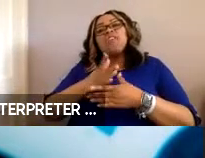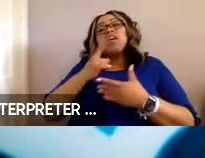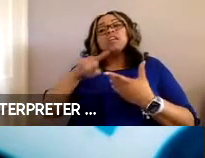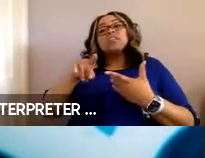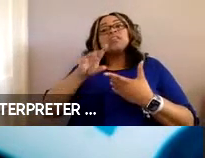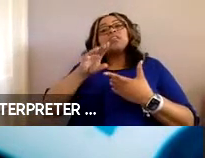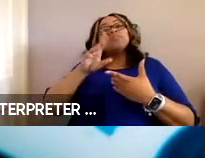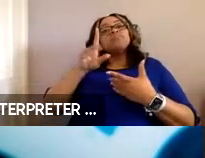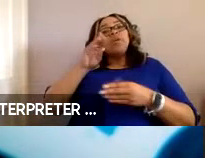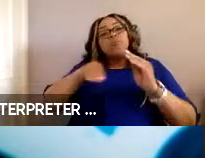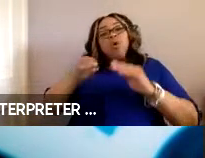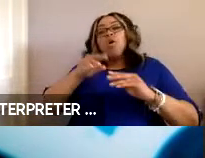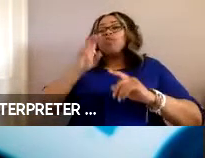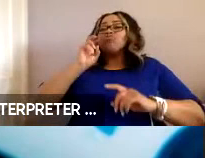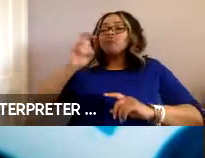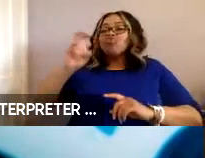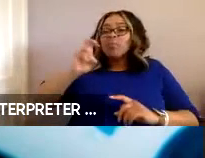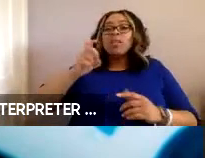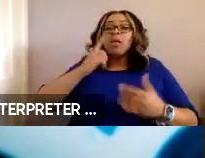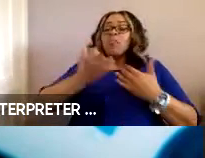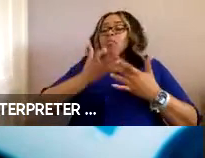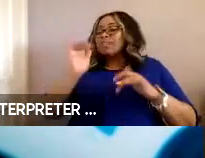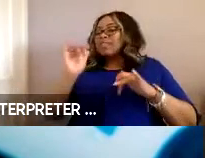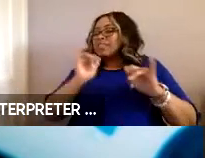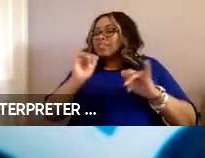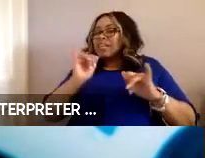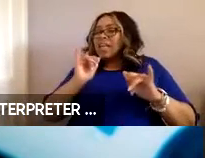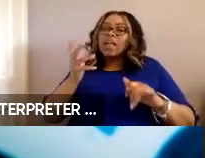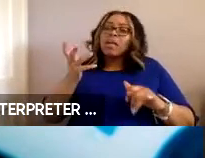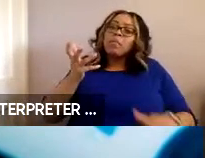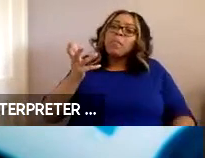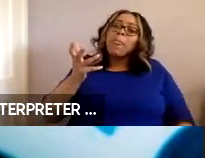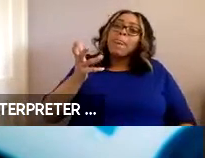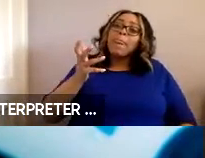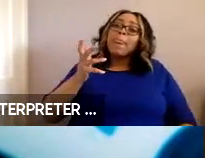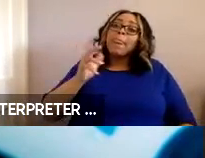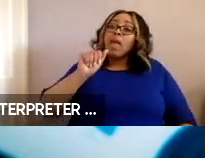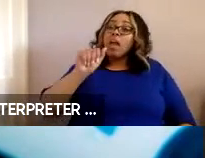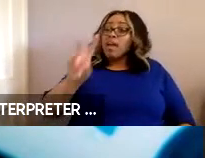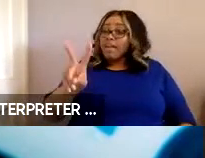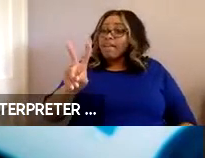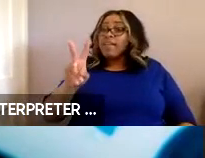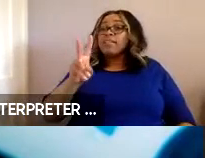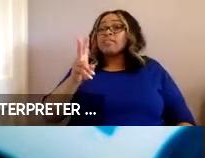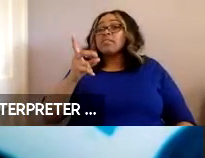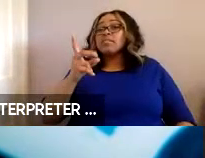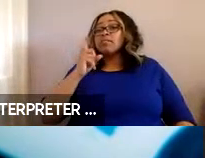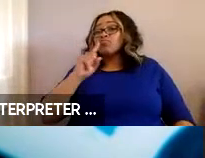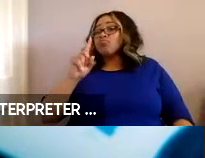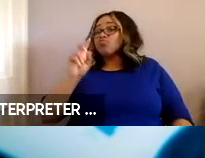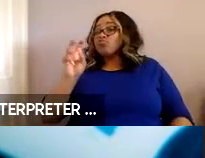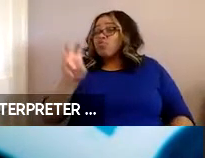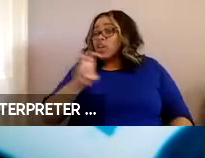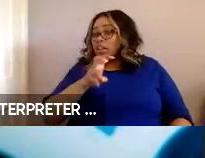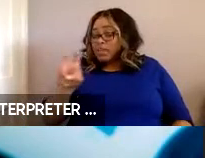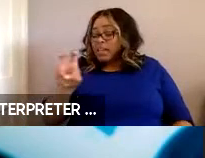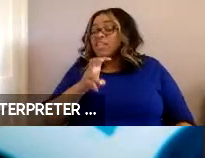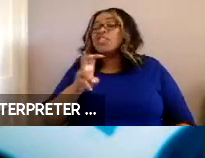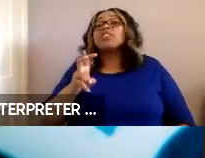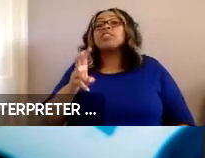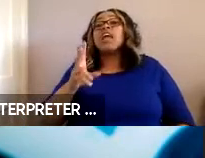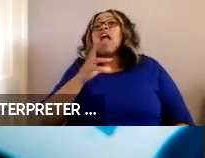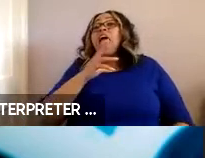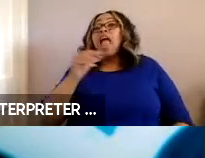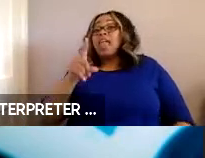of transportation that is most similar to autonomous and automated transportation. And the ride